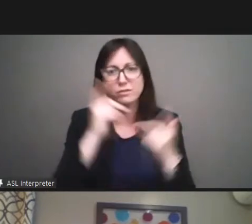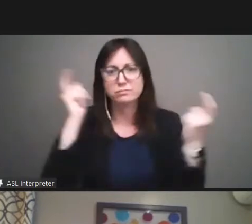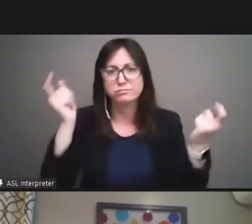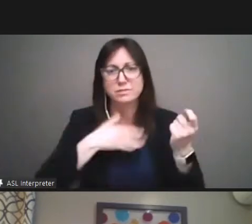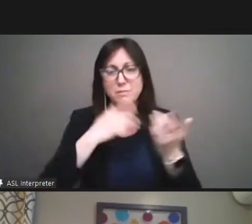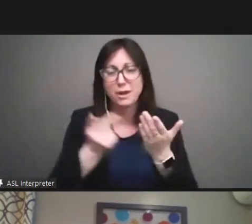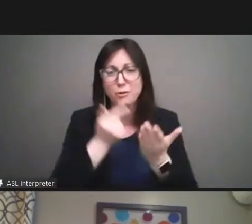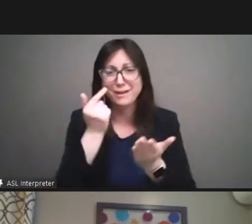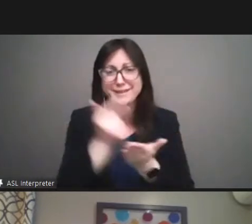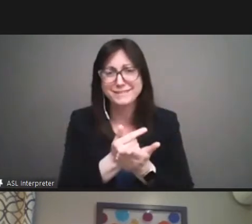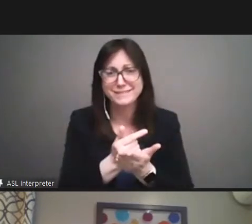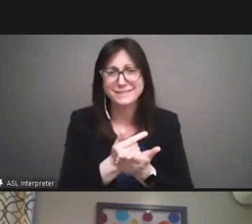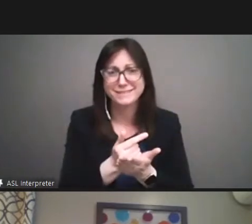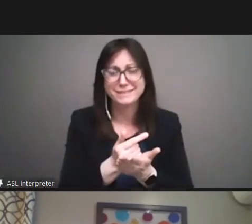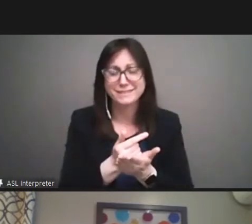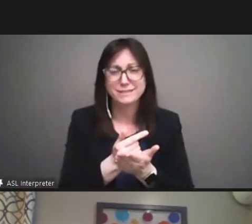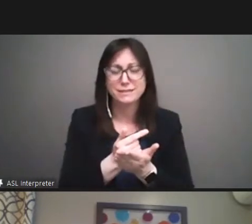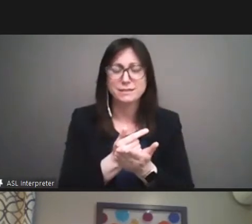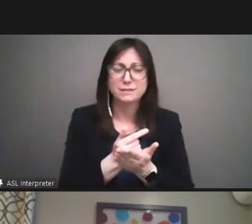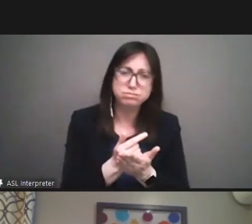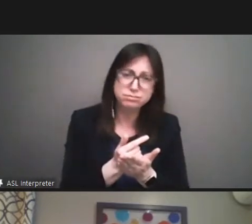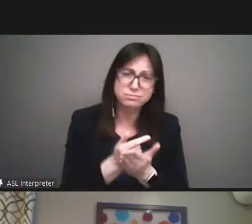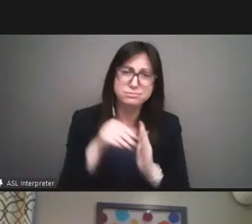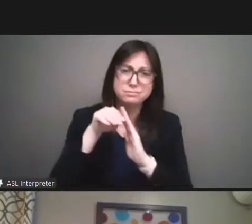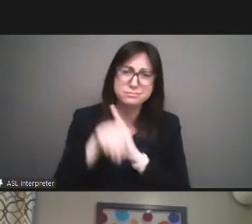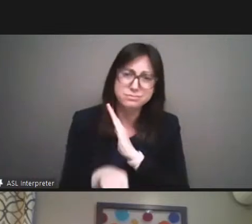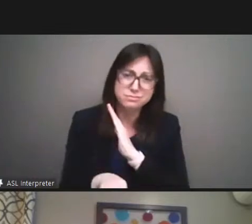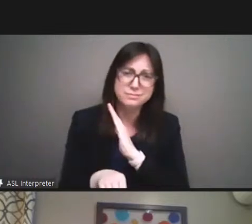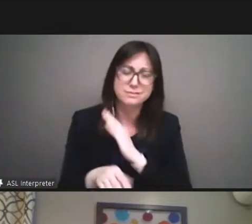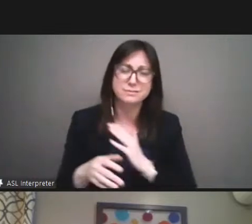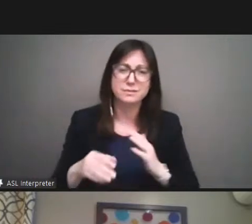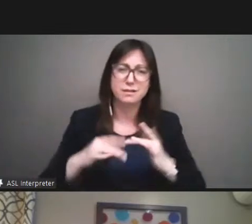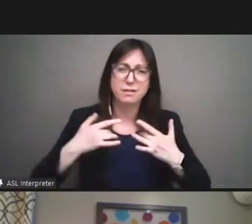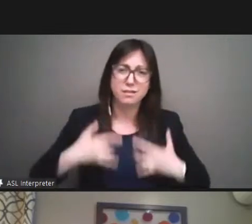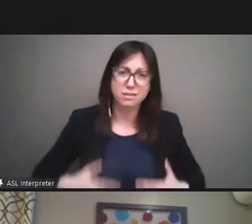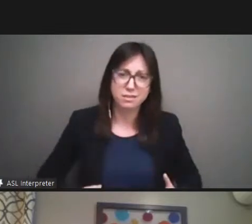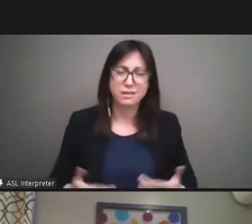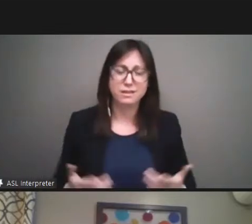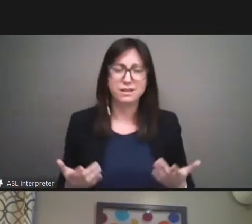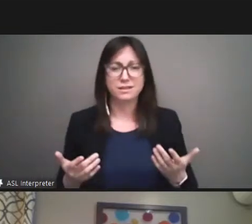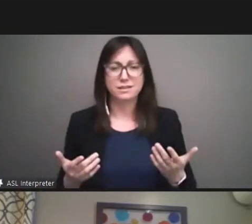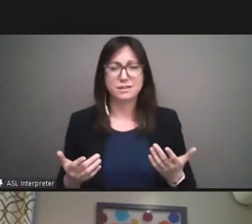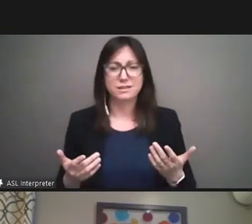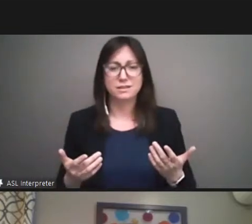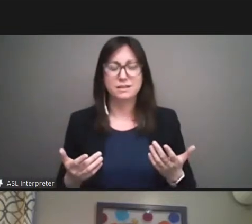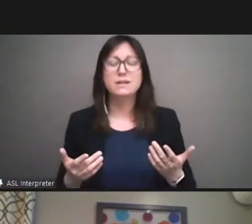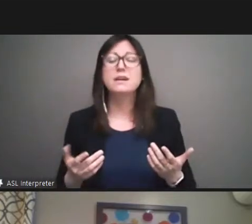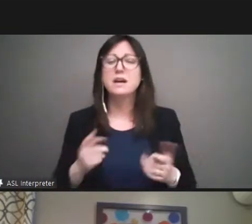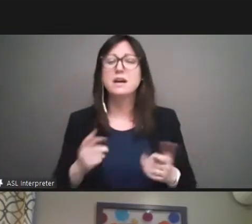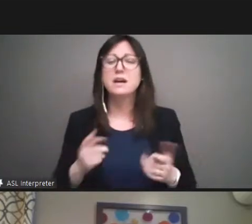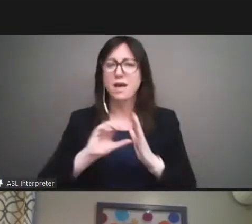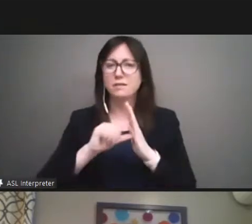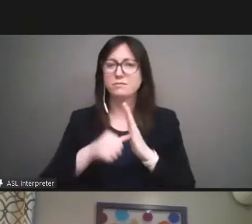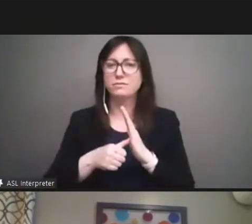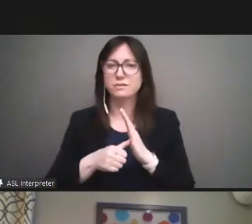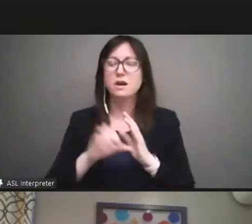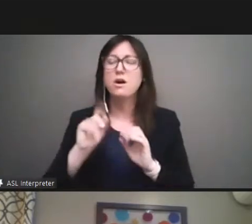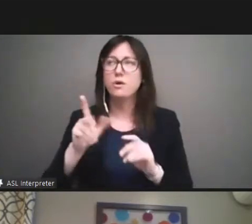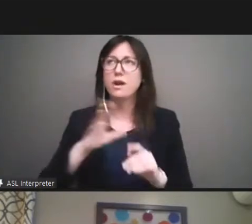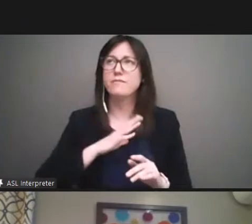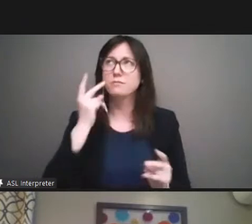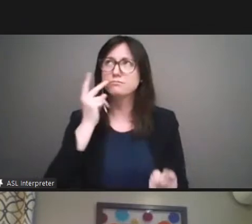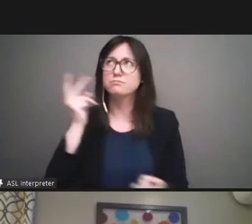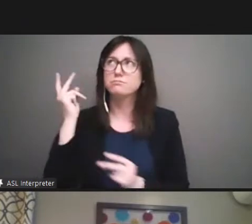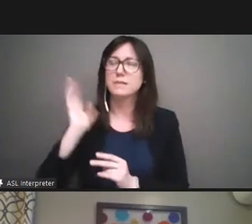And I think it also reinforced to me maybe the importance of the ceremonies that we have.